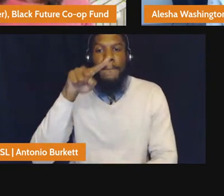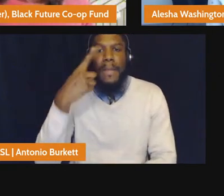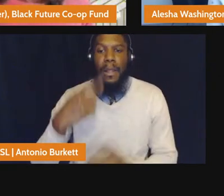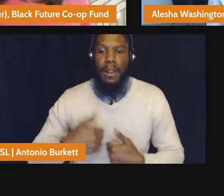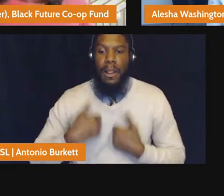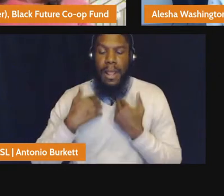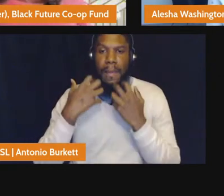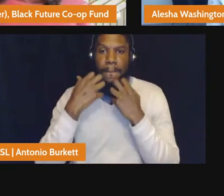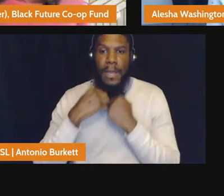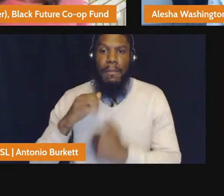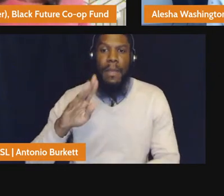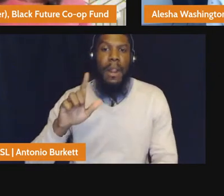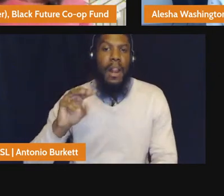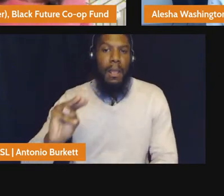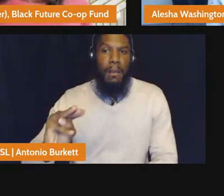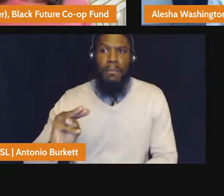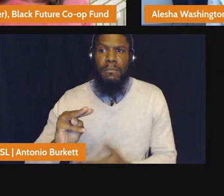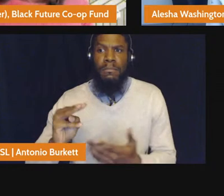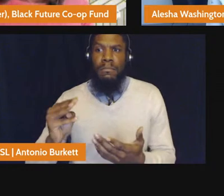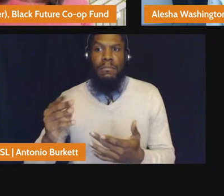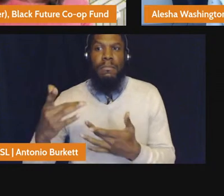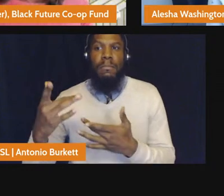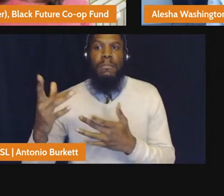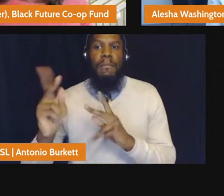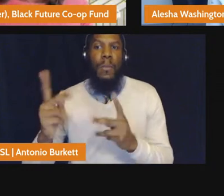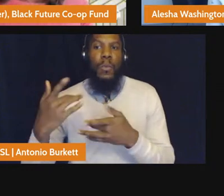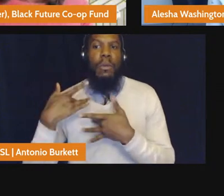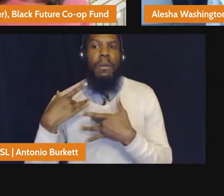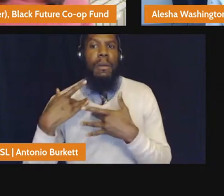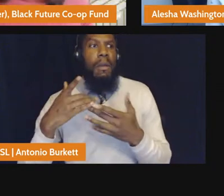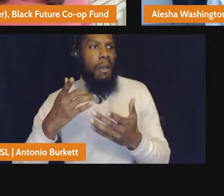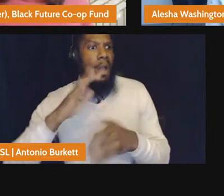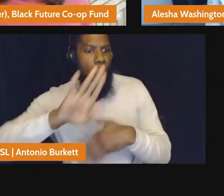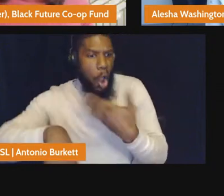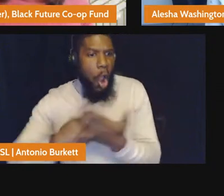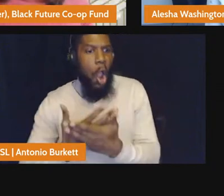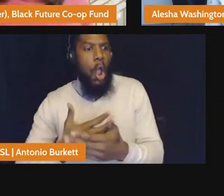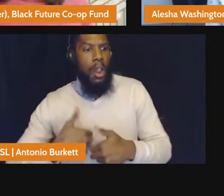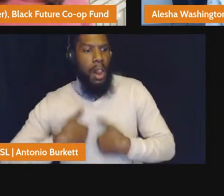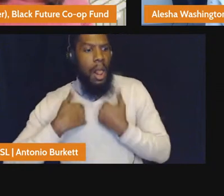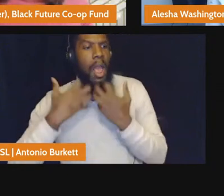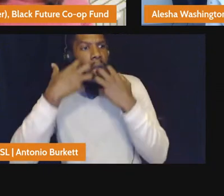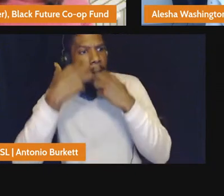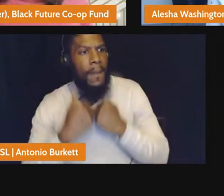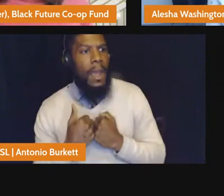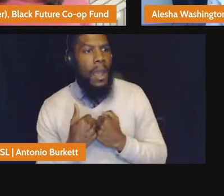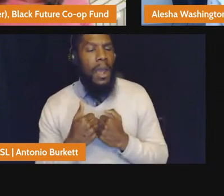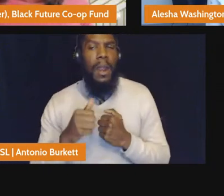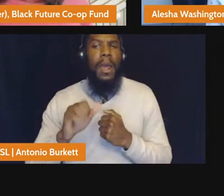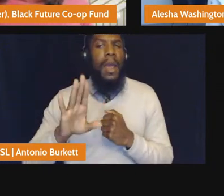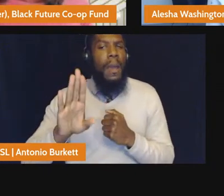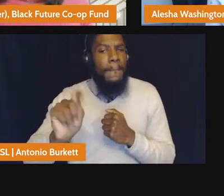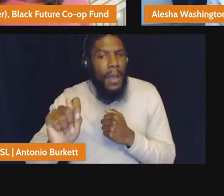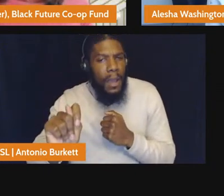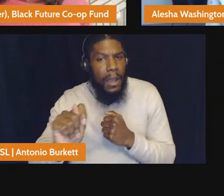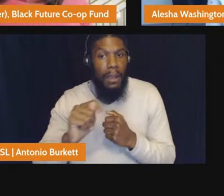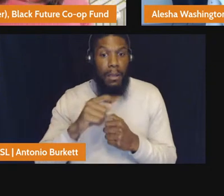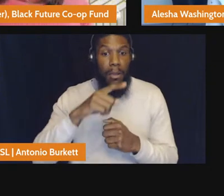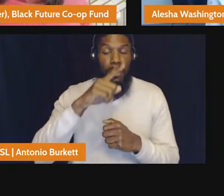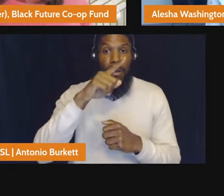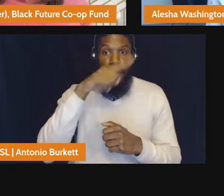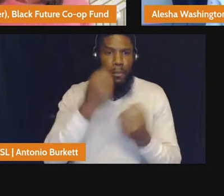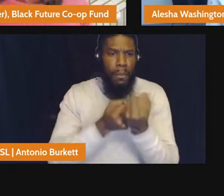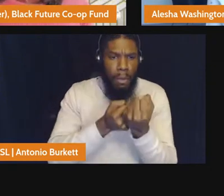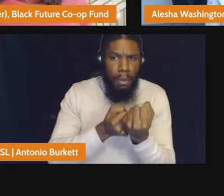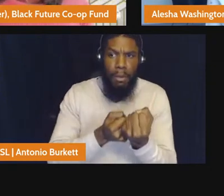all lives matter? But I think when you've been left out and ignored for so long, pro-Black means we're ready to take some power